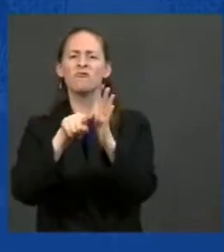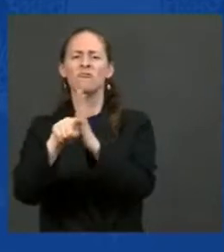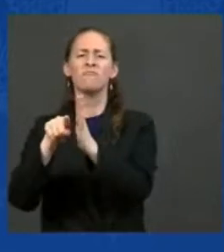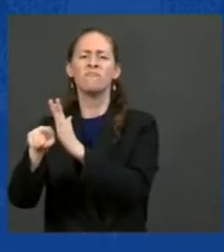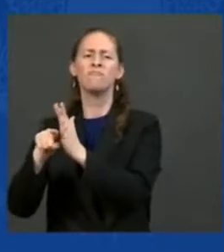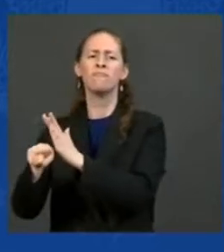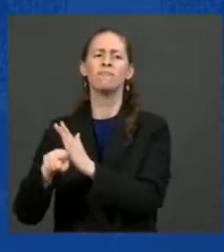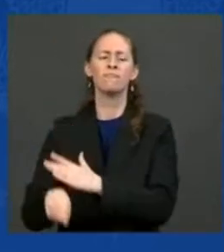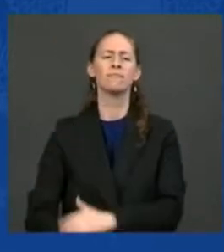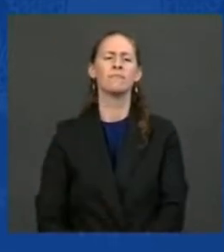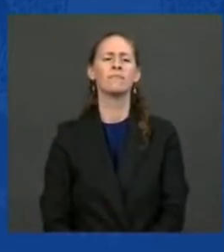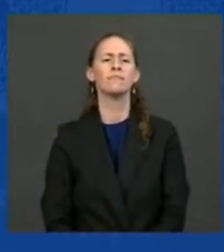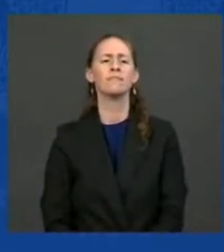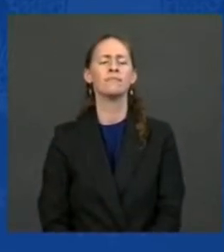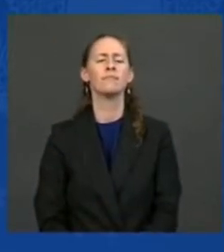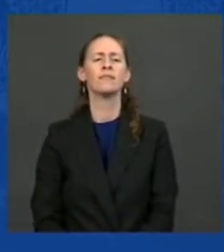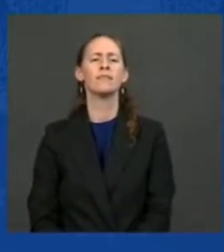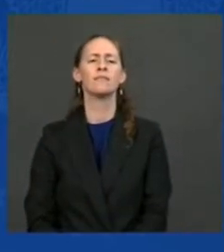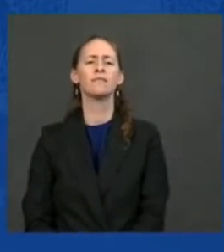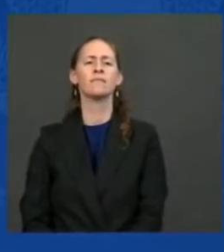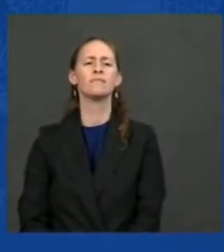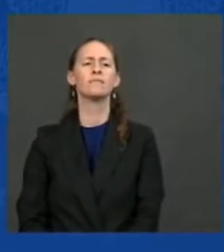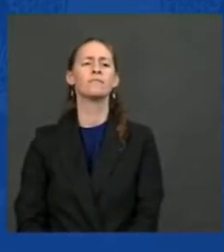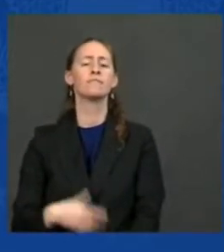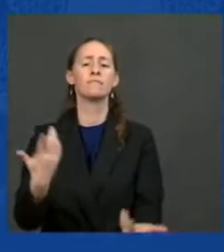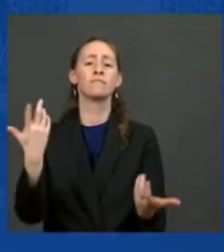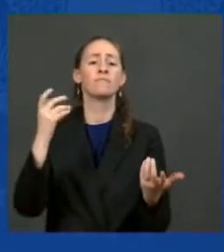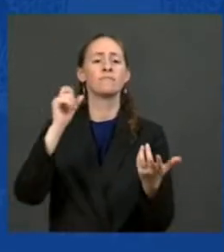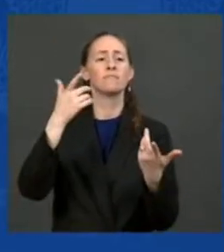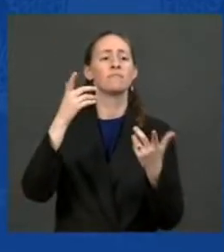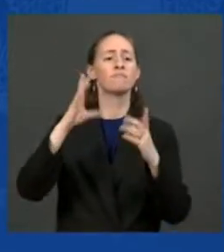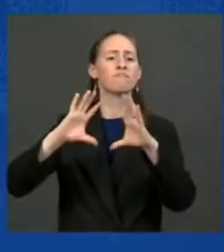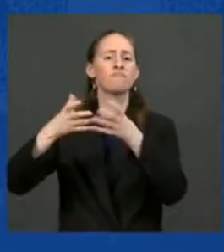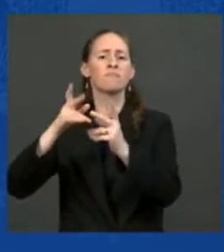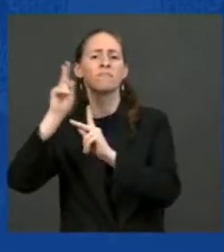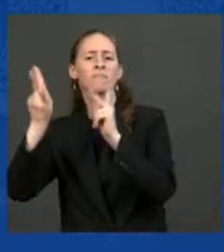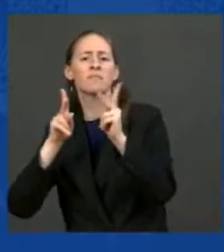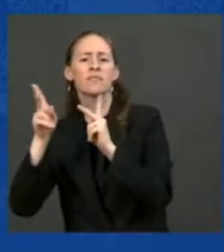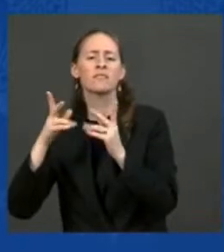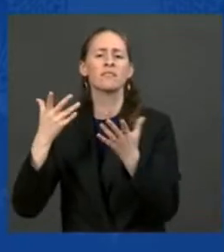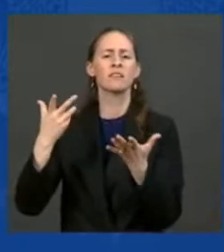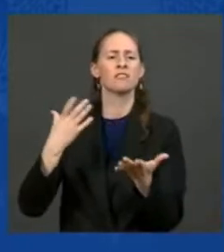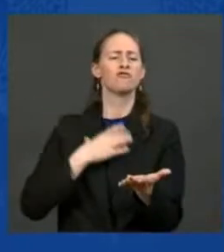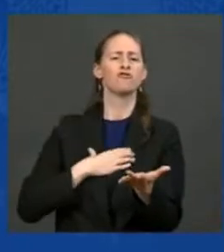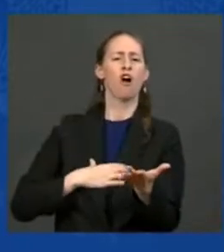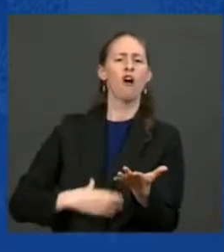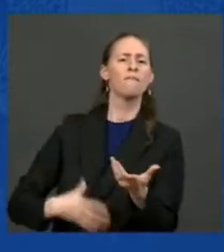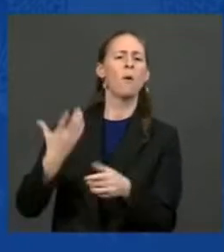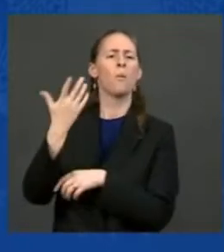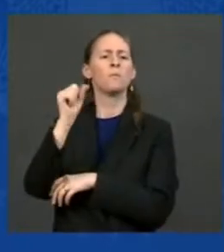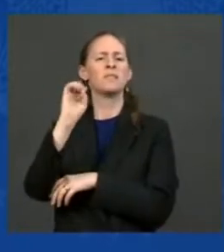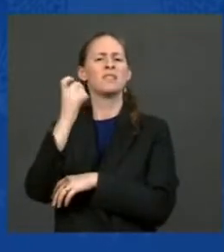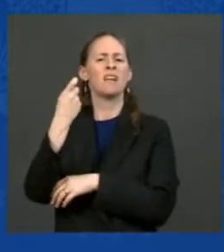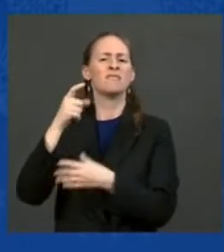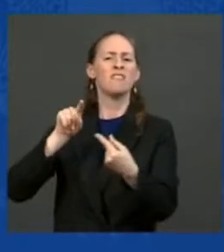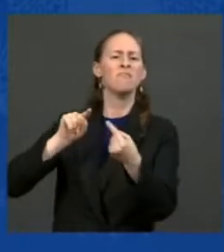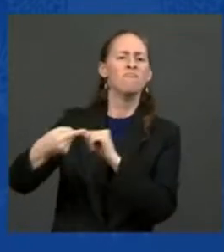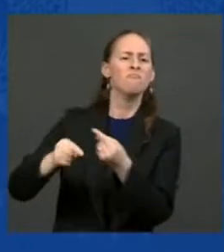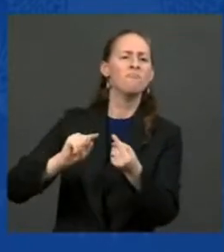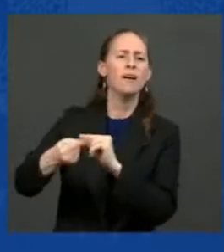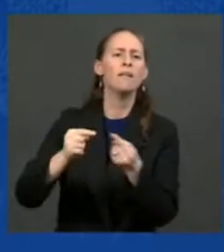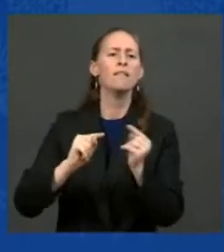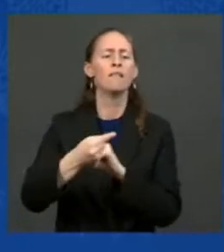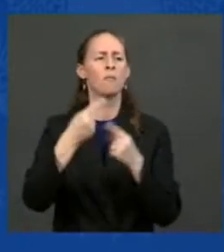use of starvation and sexual violence to terrorize civilian populations in northern Ethiopia.